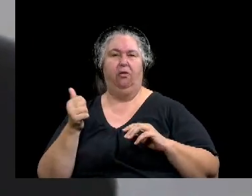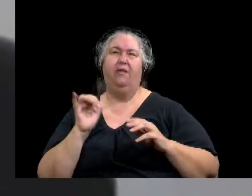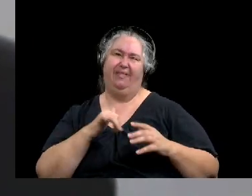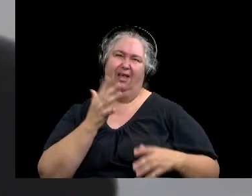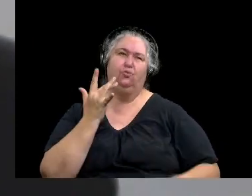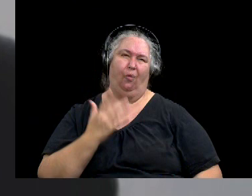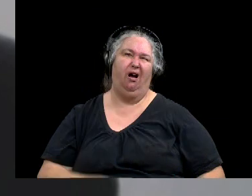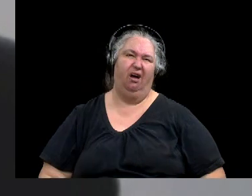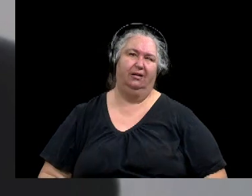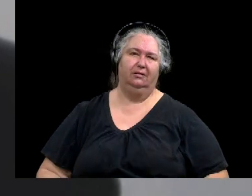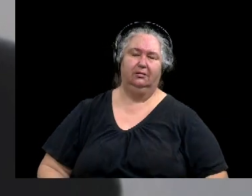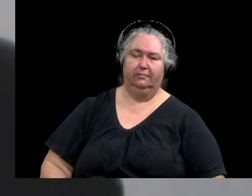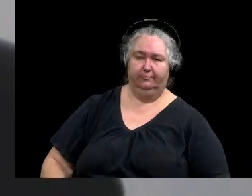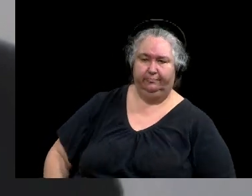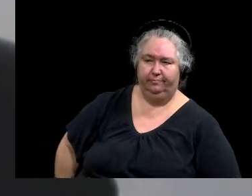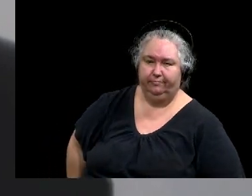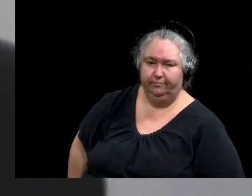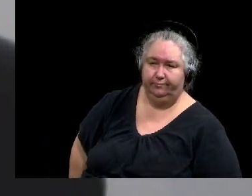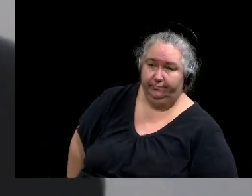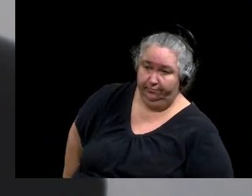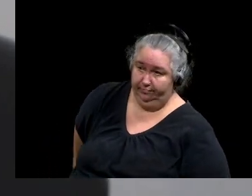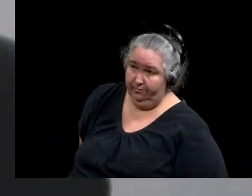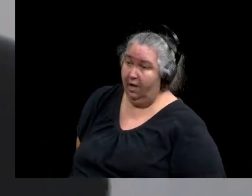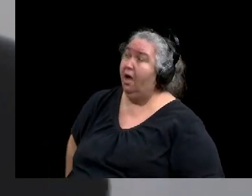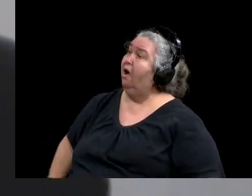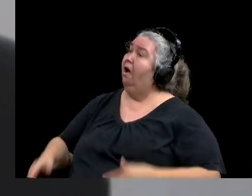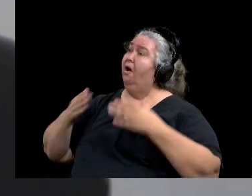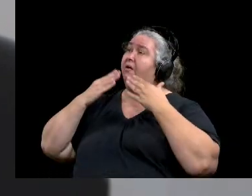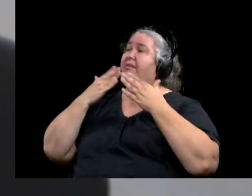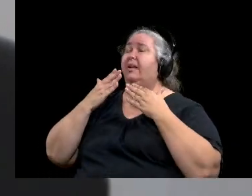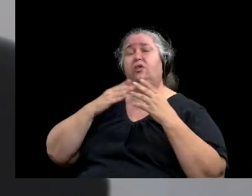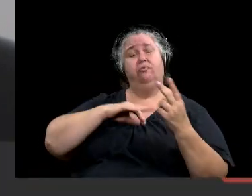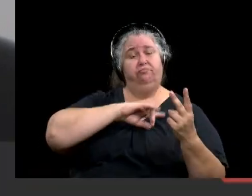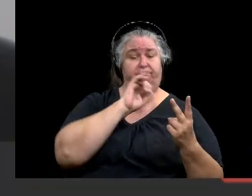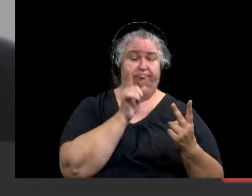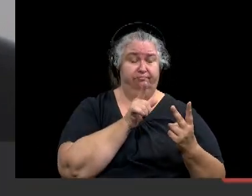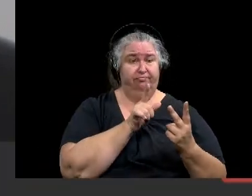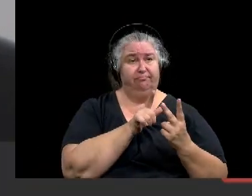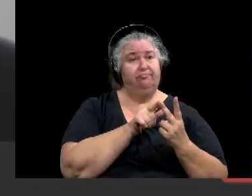Okay, thank you, Drake, for your question. Rhiannon, we have one more question from you.